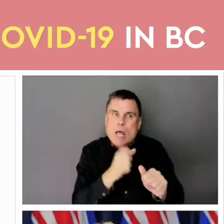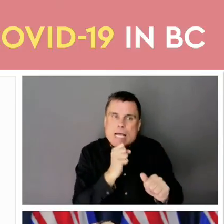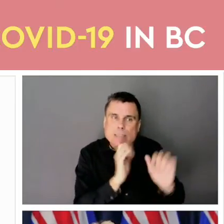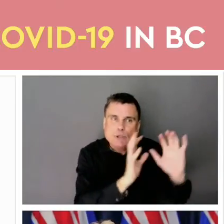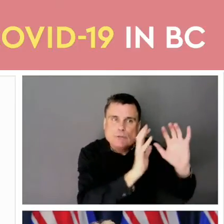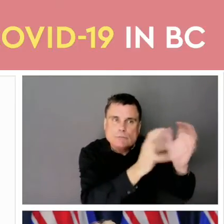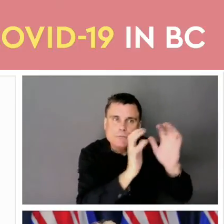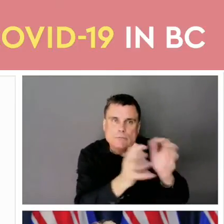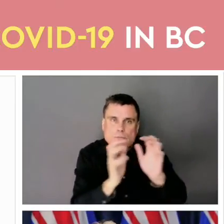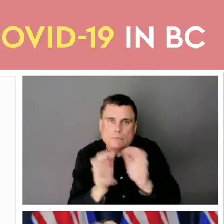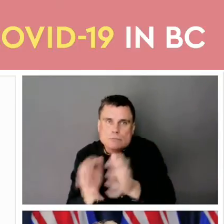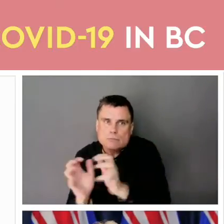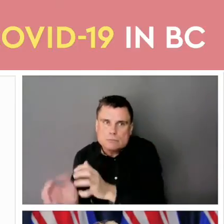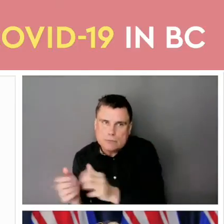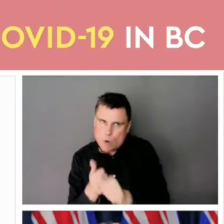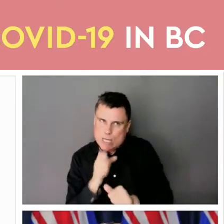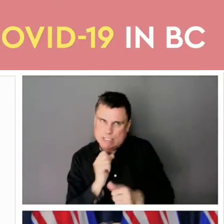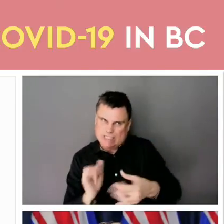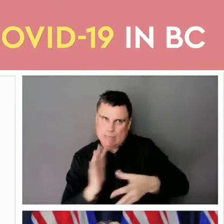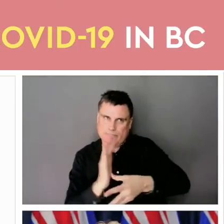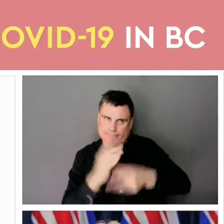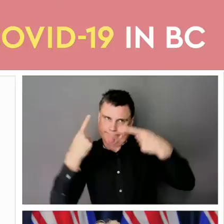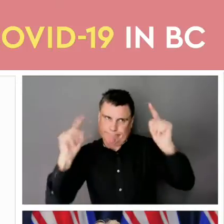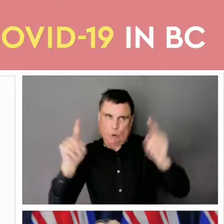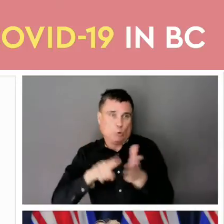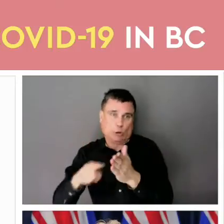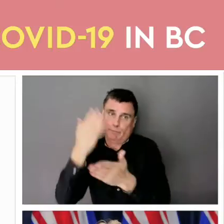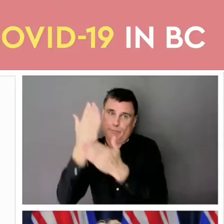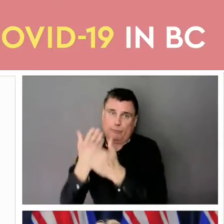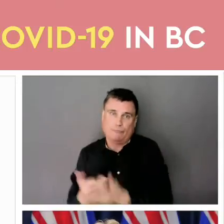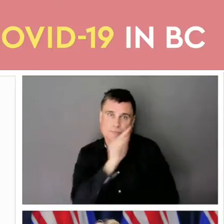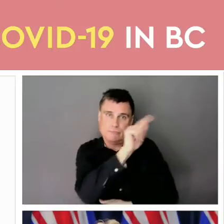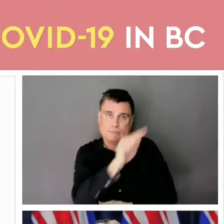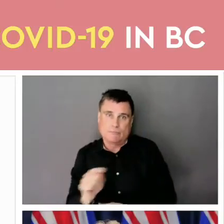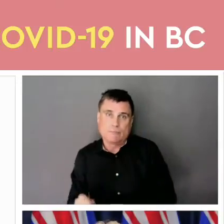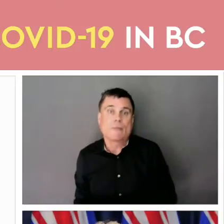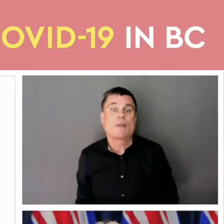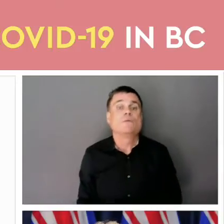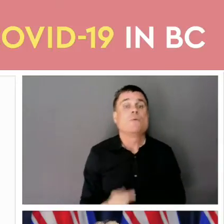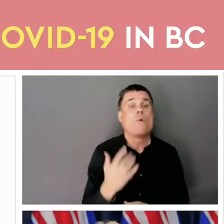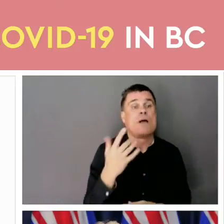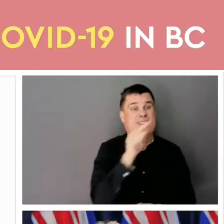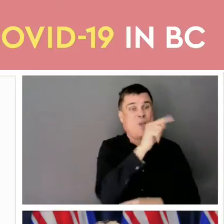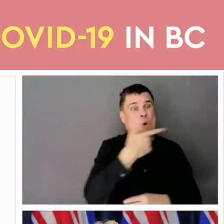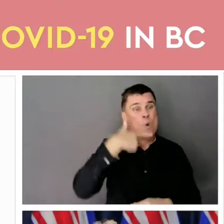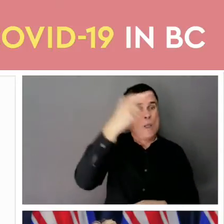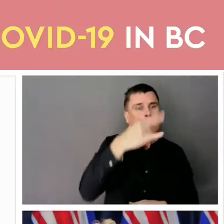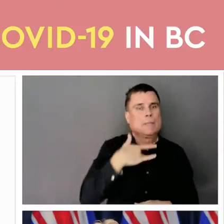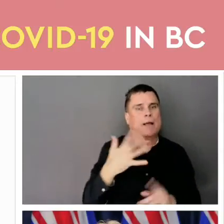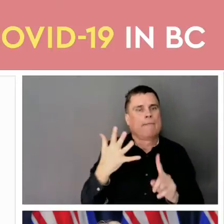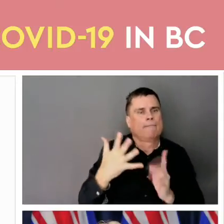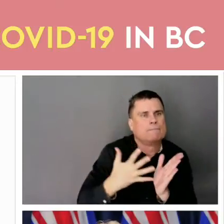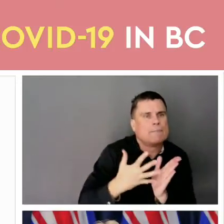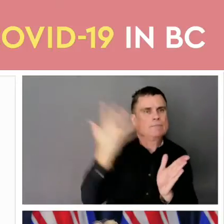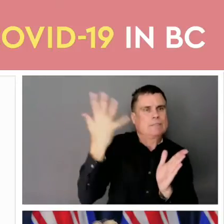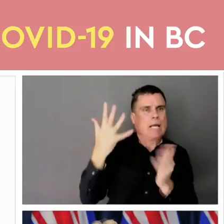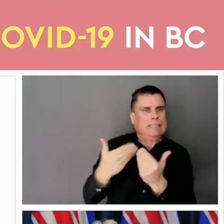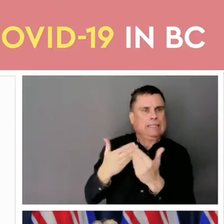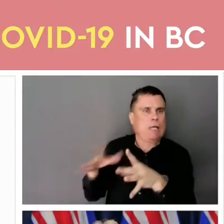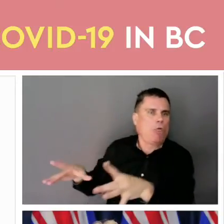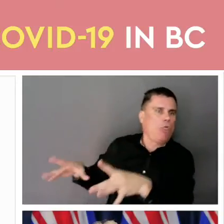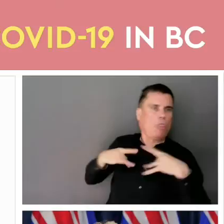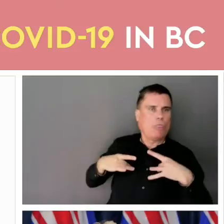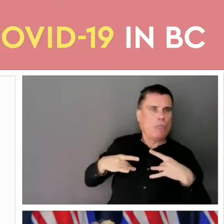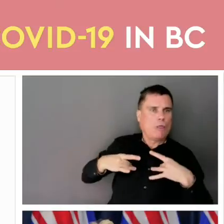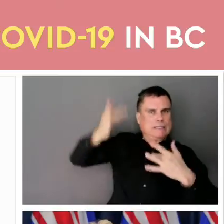that adults older than 60 have at least 5 times increased risk of hospitalization and death compared to those less than 45 years